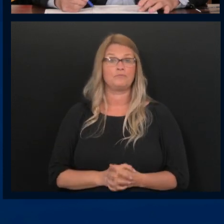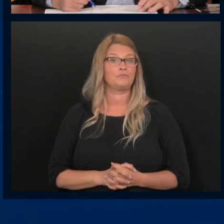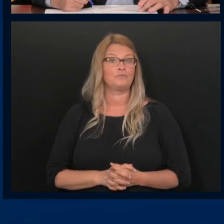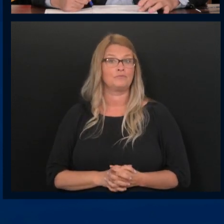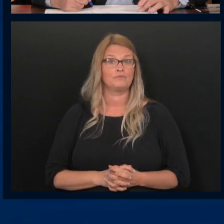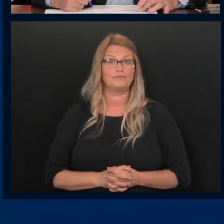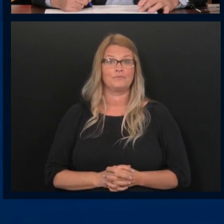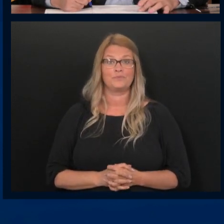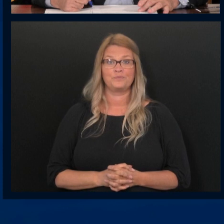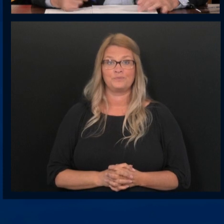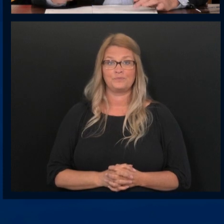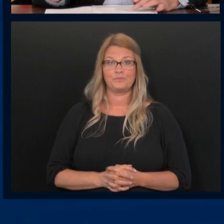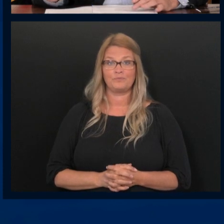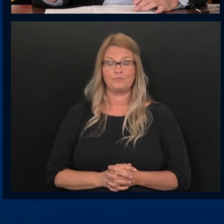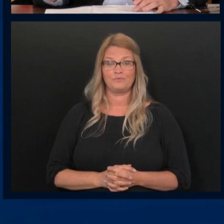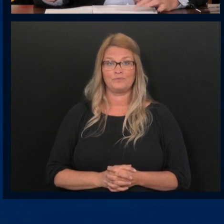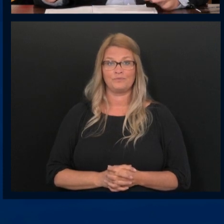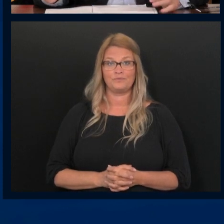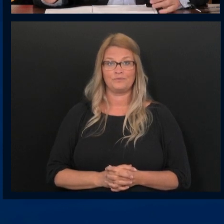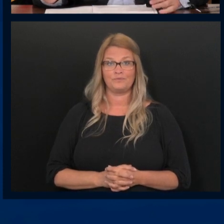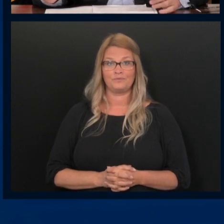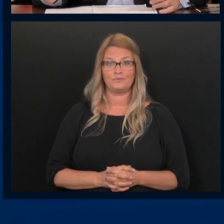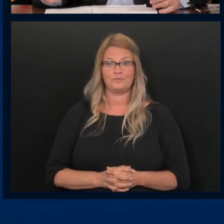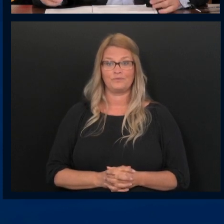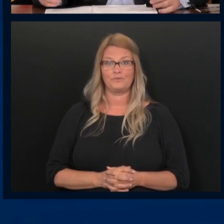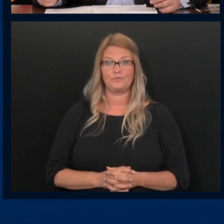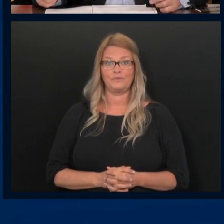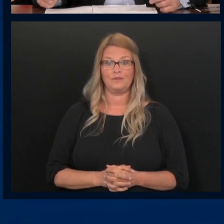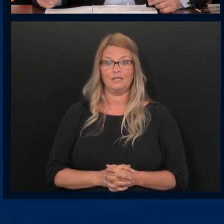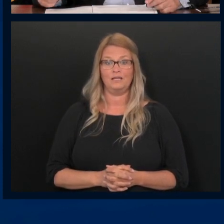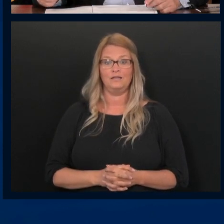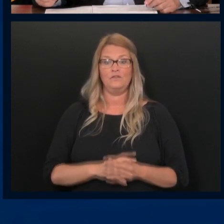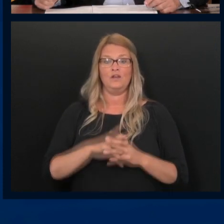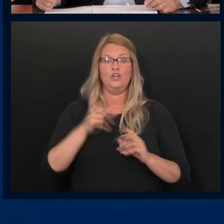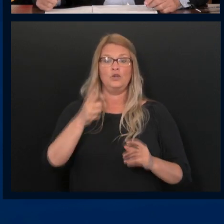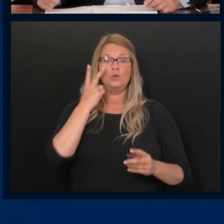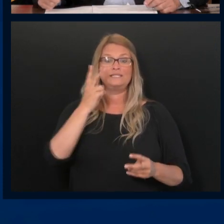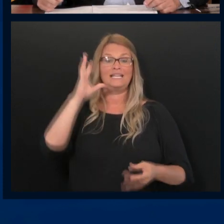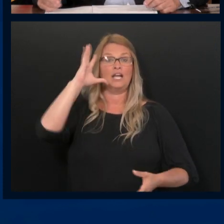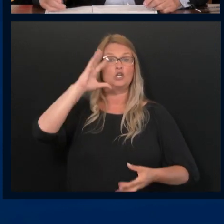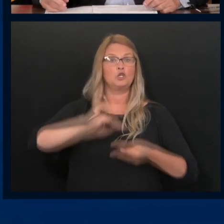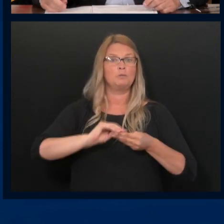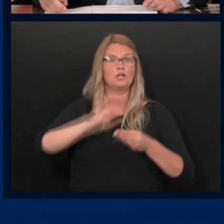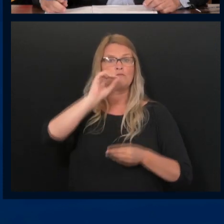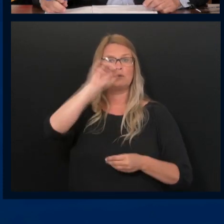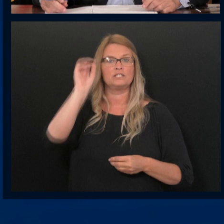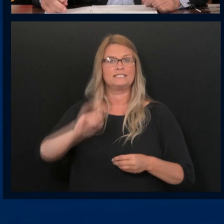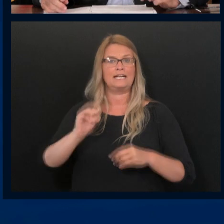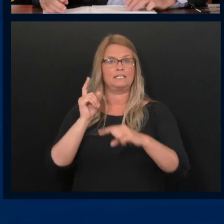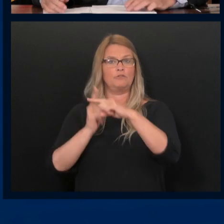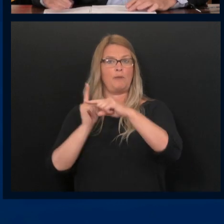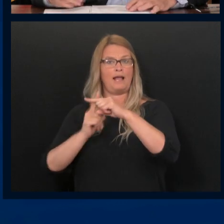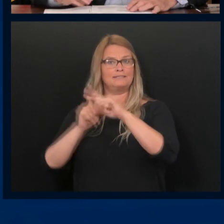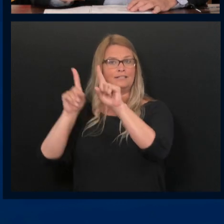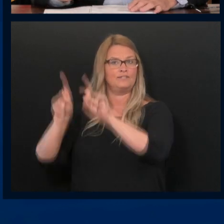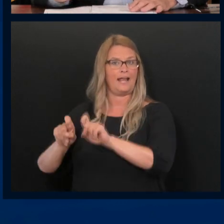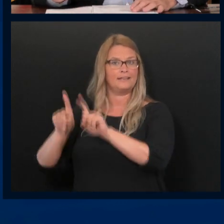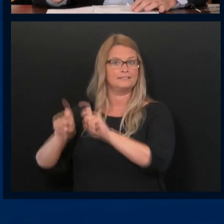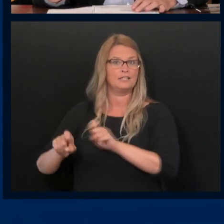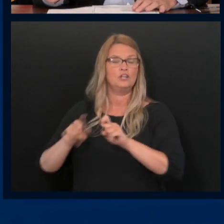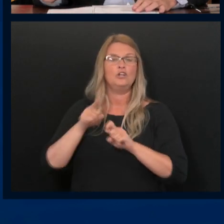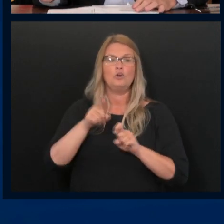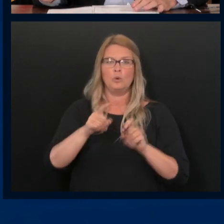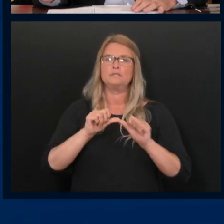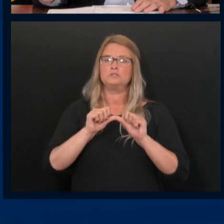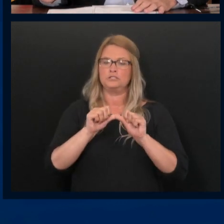however, as we continue, if we'll look at our cumulative percentage of positive tests, we continue